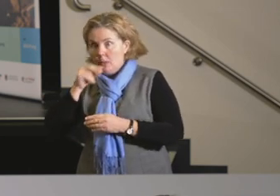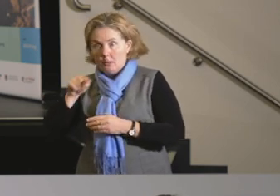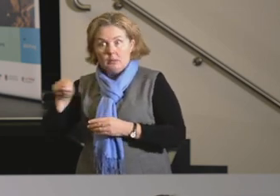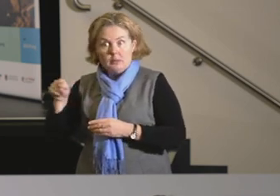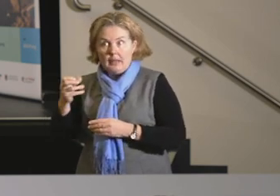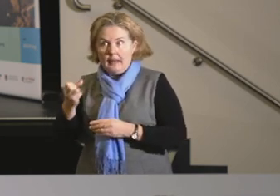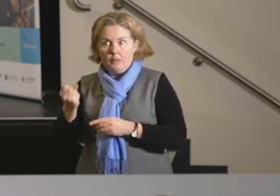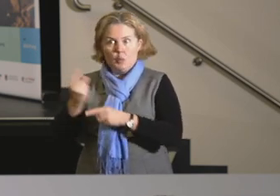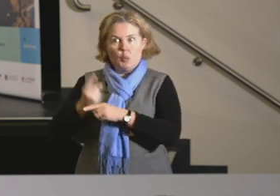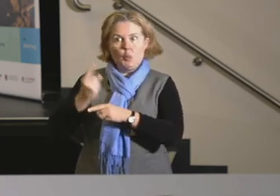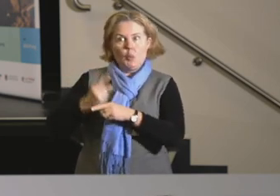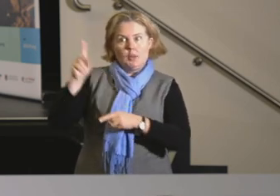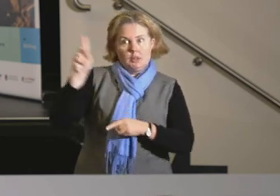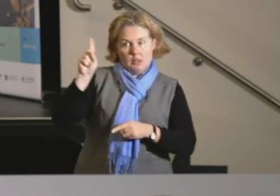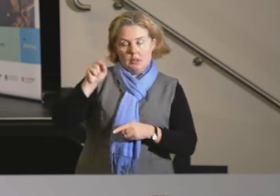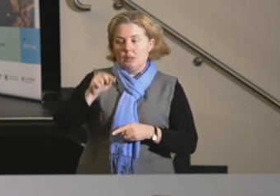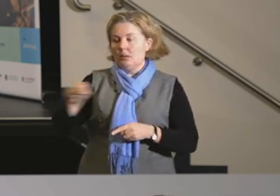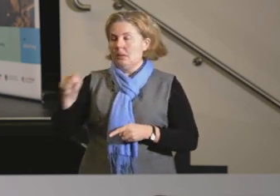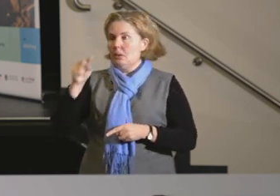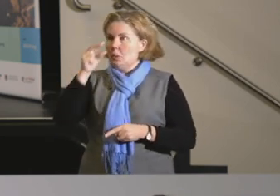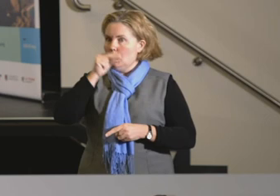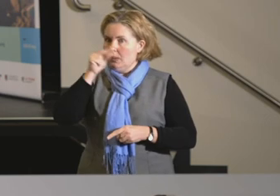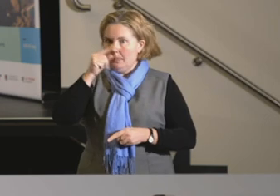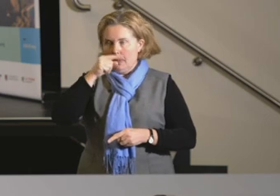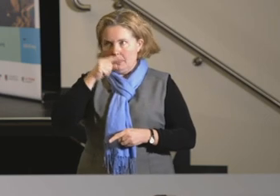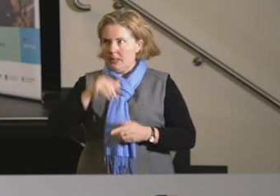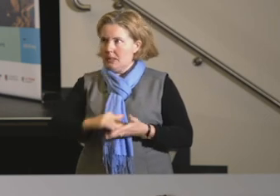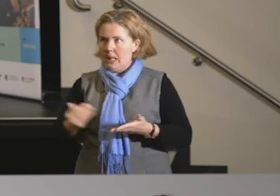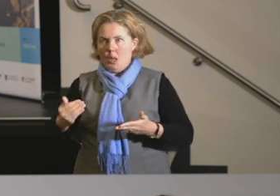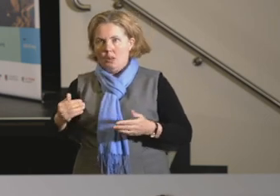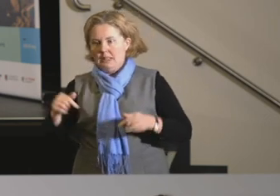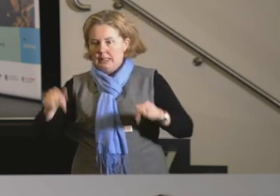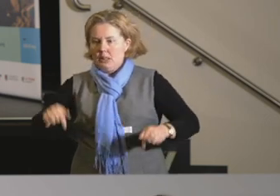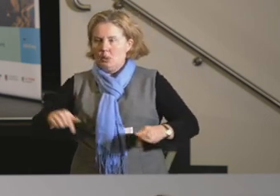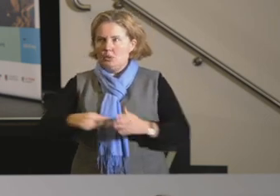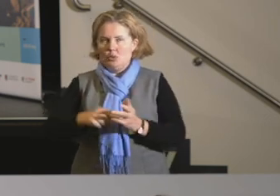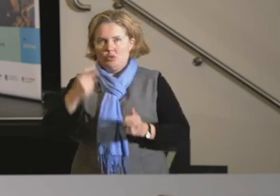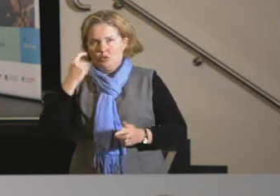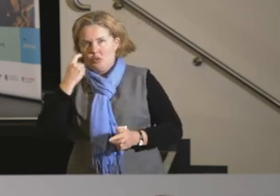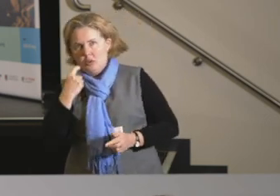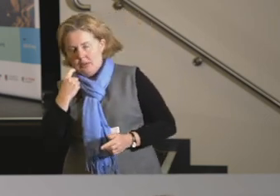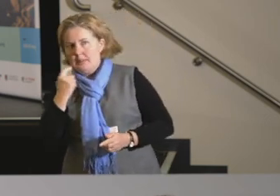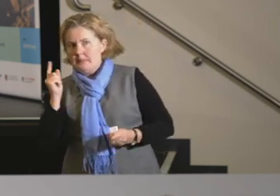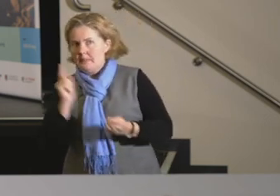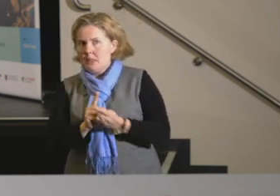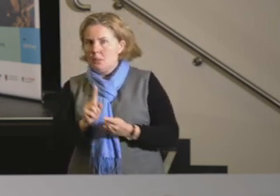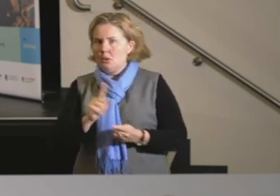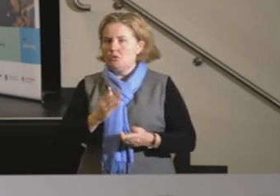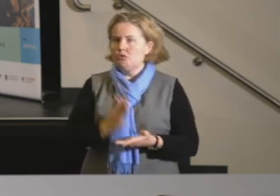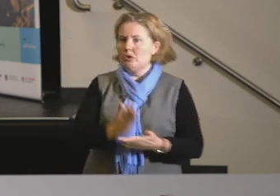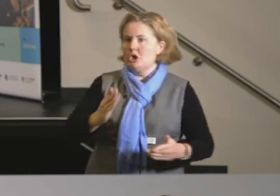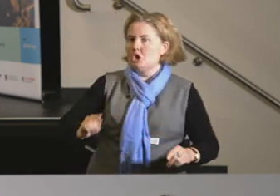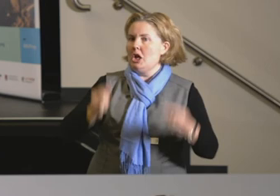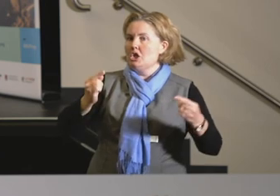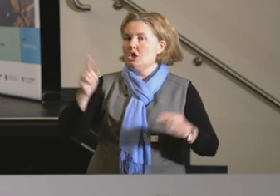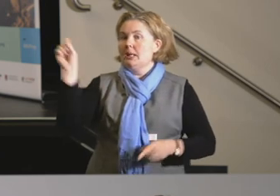of today, but people who are now there to address the real challenges of today and the future. So let me,